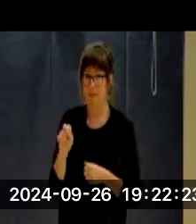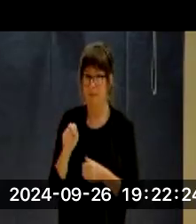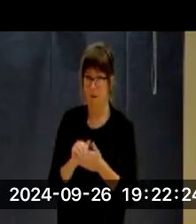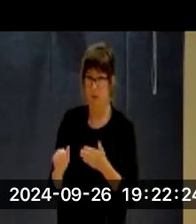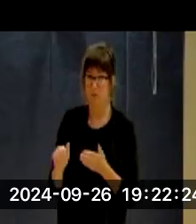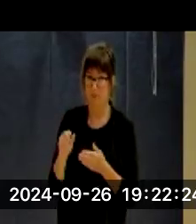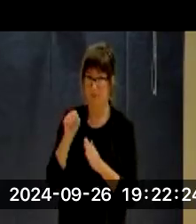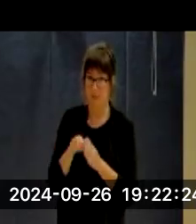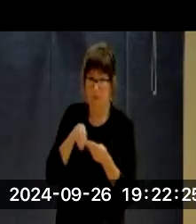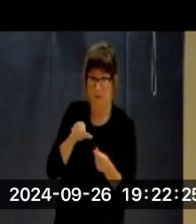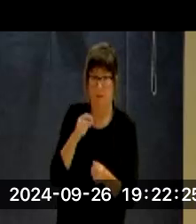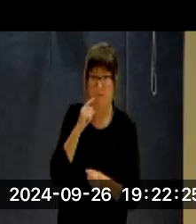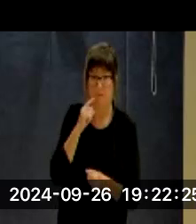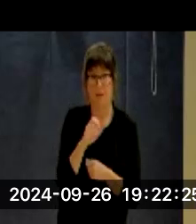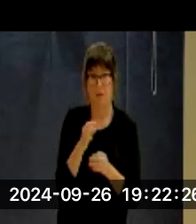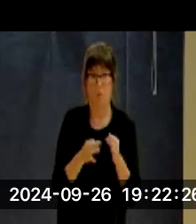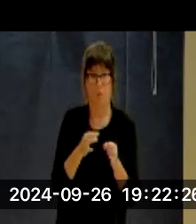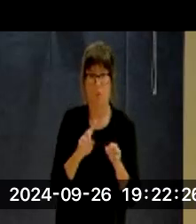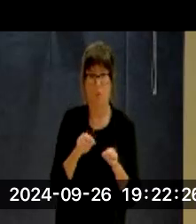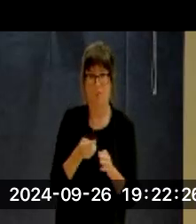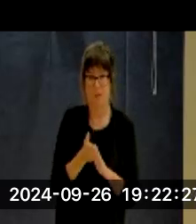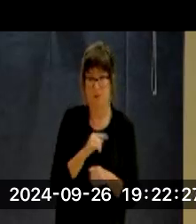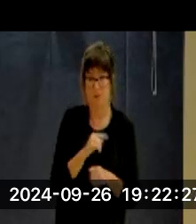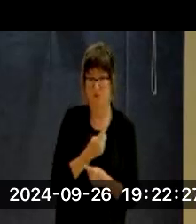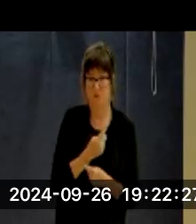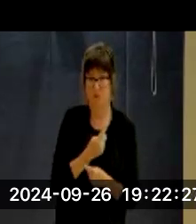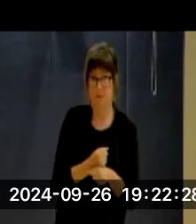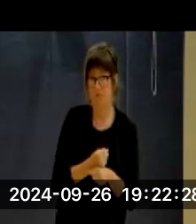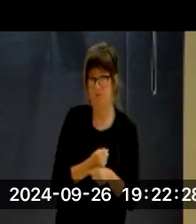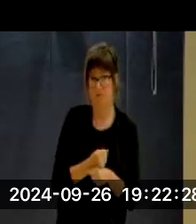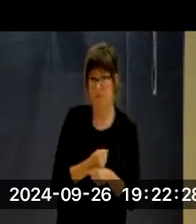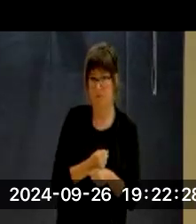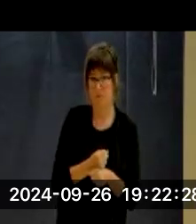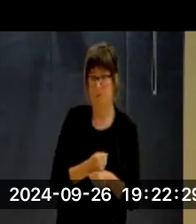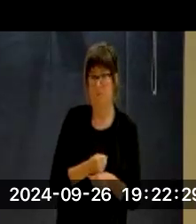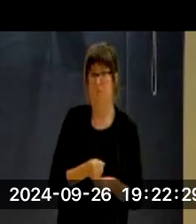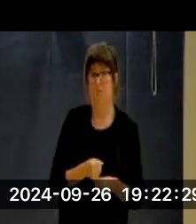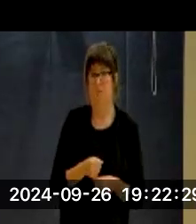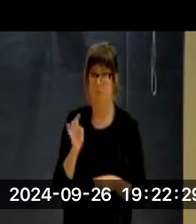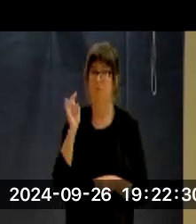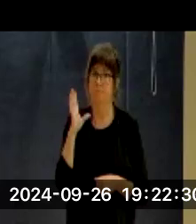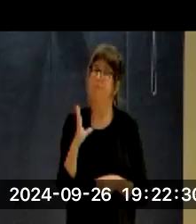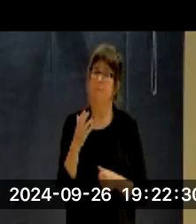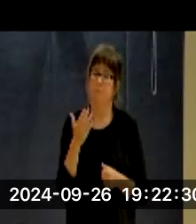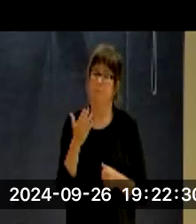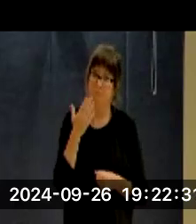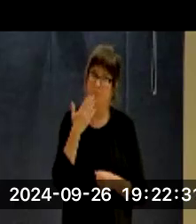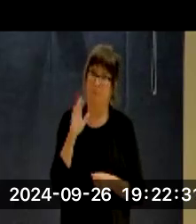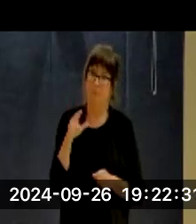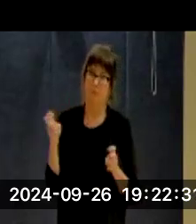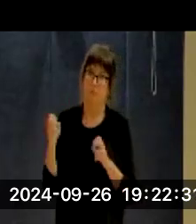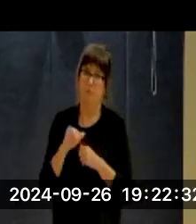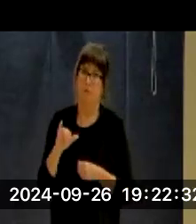care courts, only been in operation now for 2 years. There are glaring issues with that